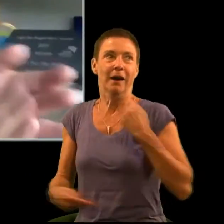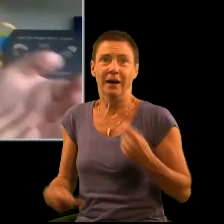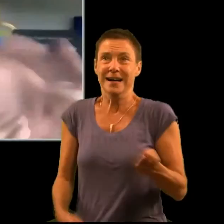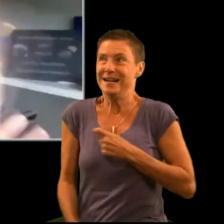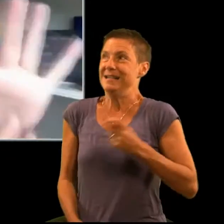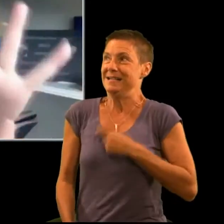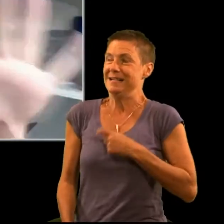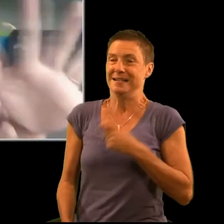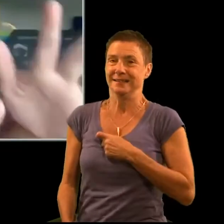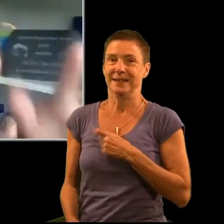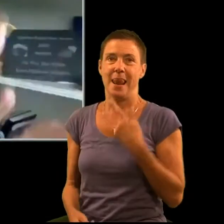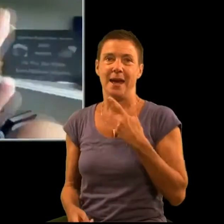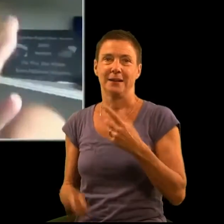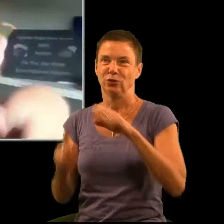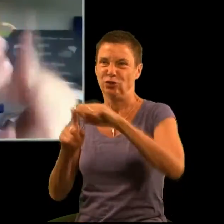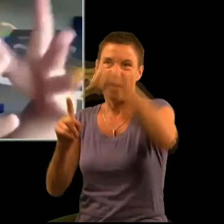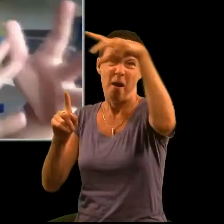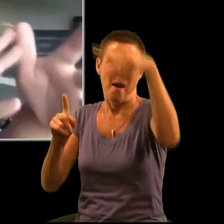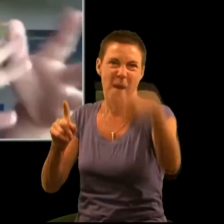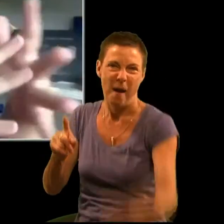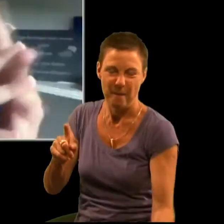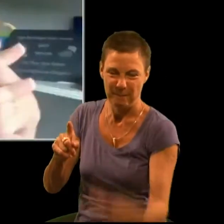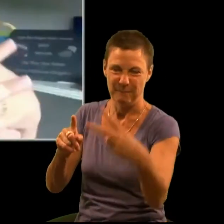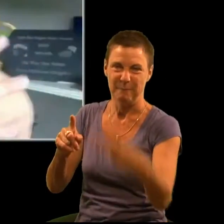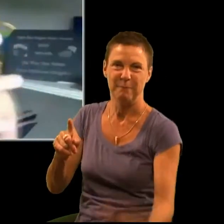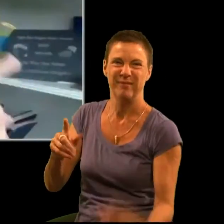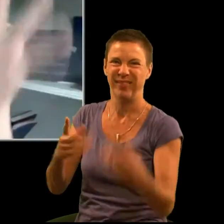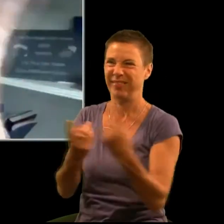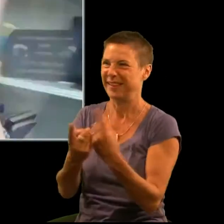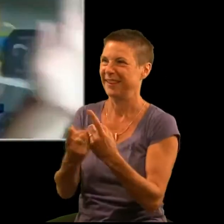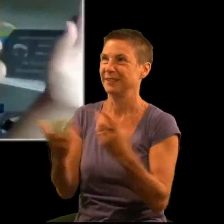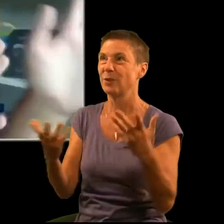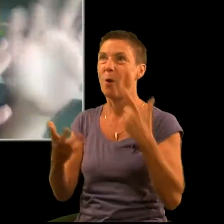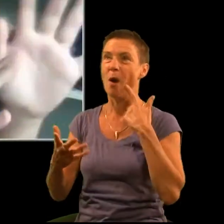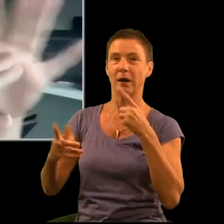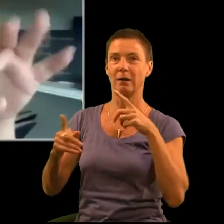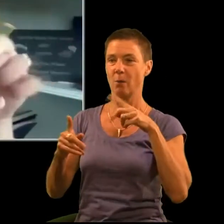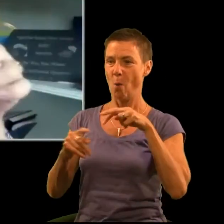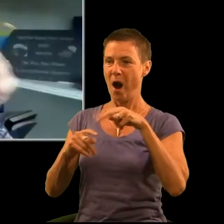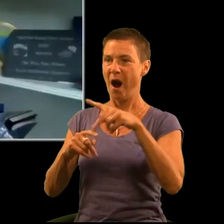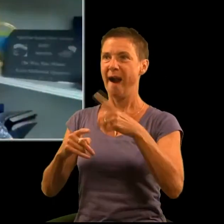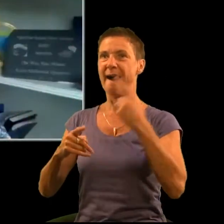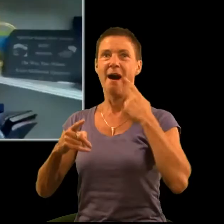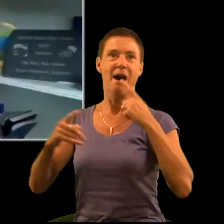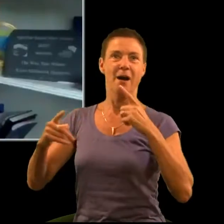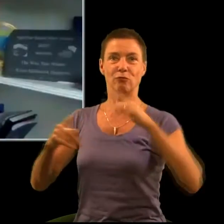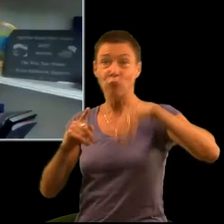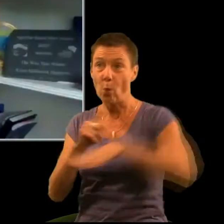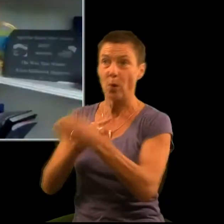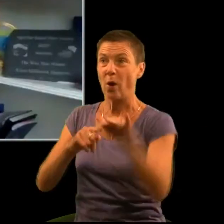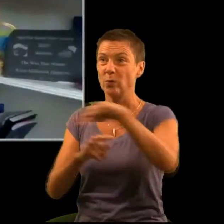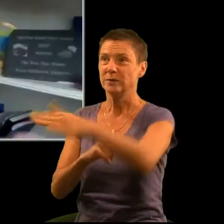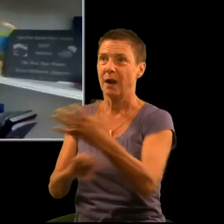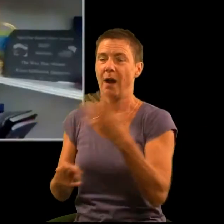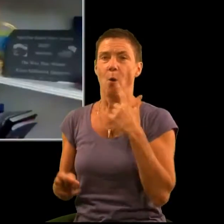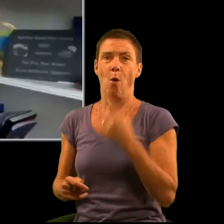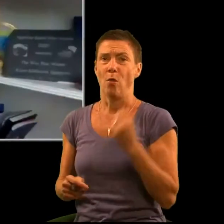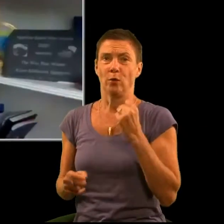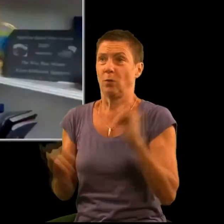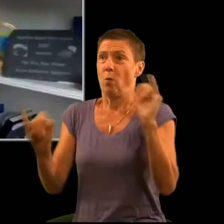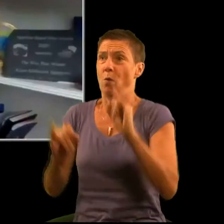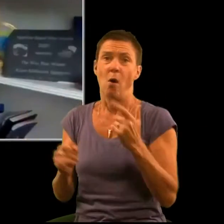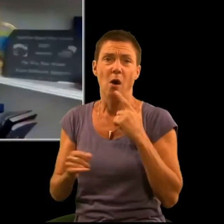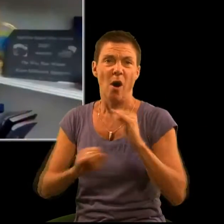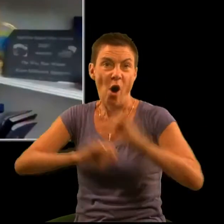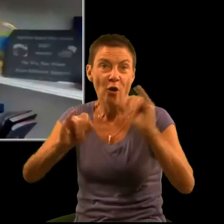So I love like bungee jumps and, high wire stuff and roller coasters. I do really, and horror films,